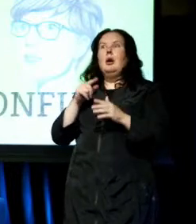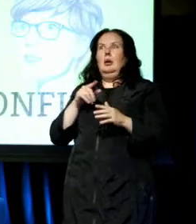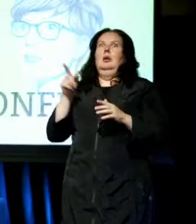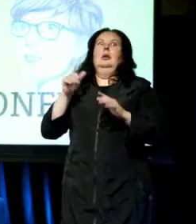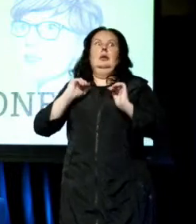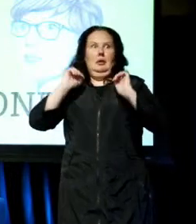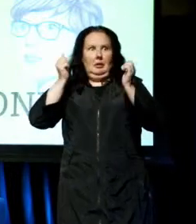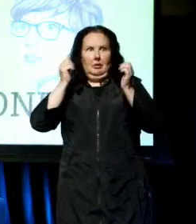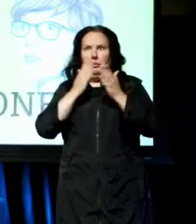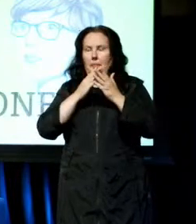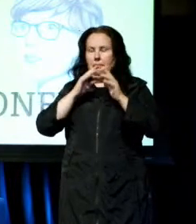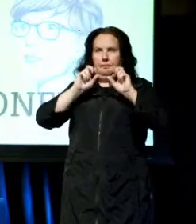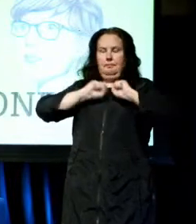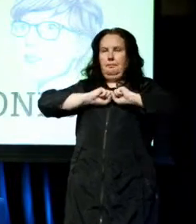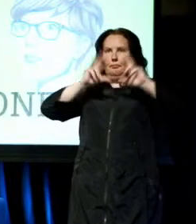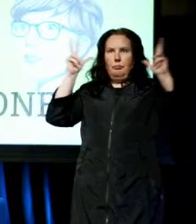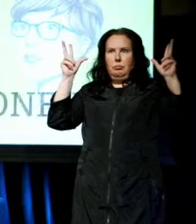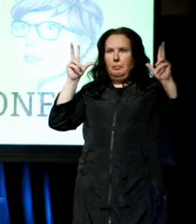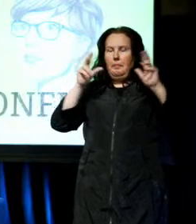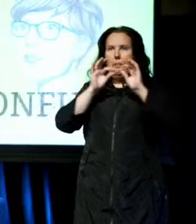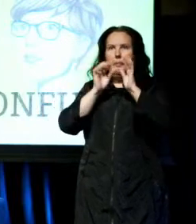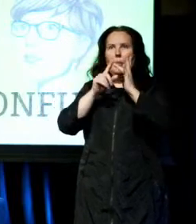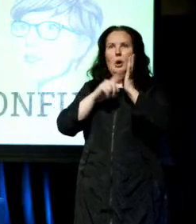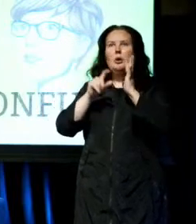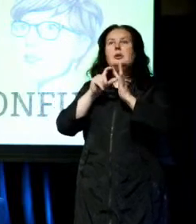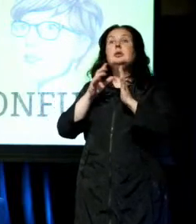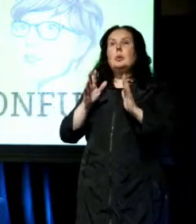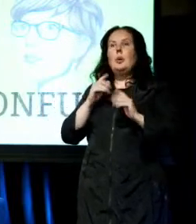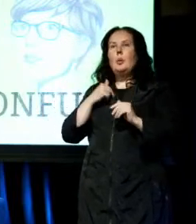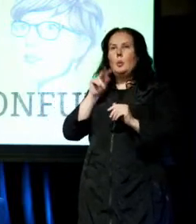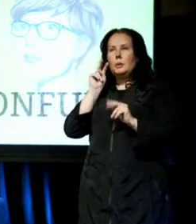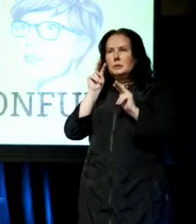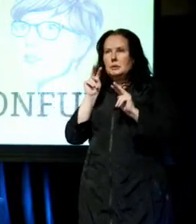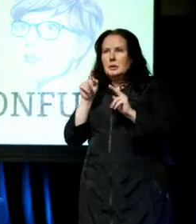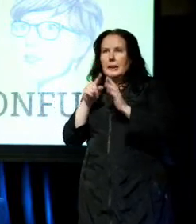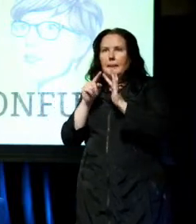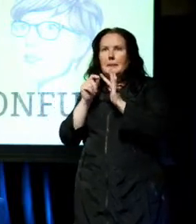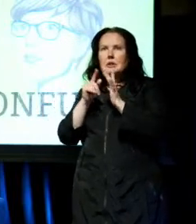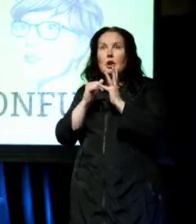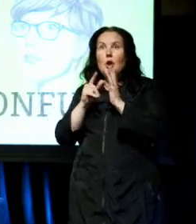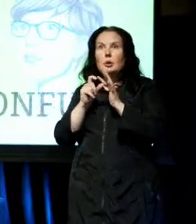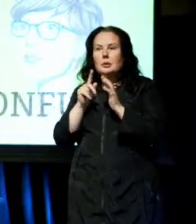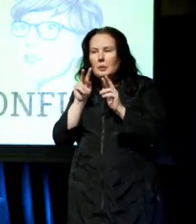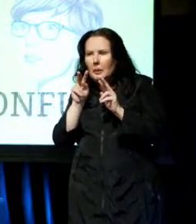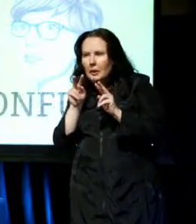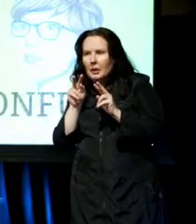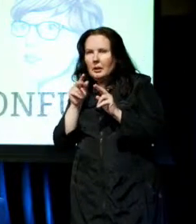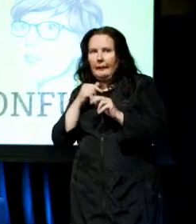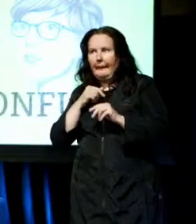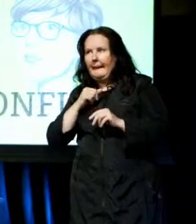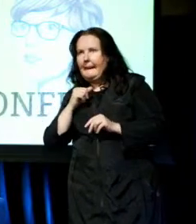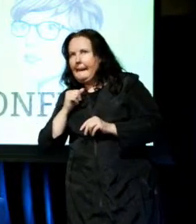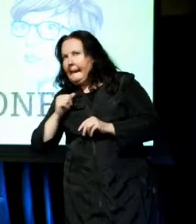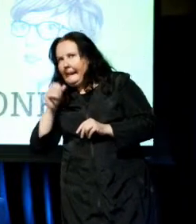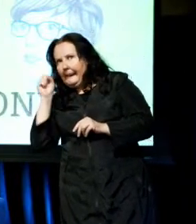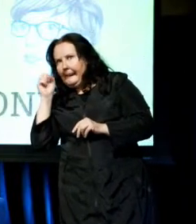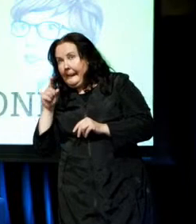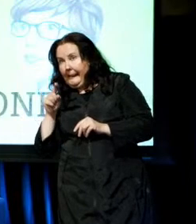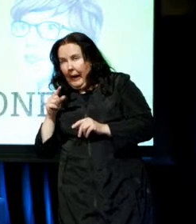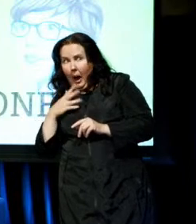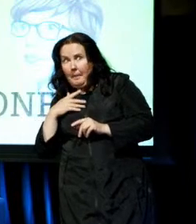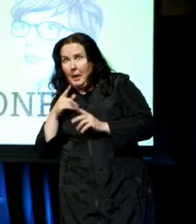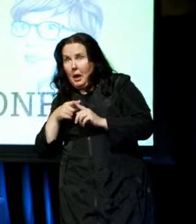just gold. So I was watching the episode, and I remember like leaning over to you and going like, oh my God,